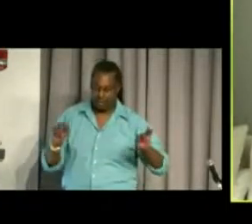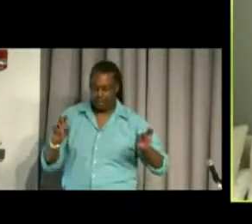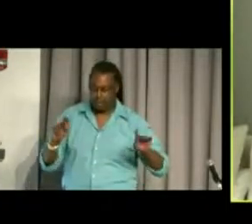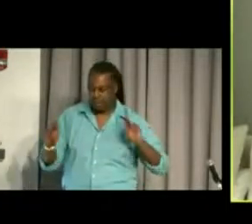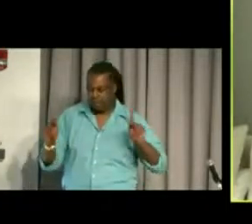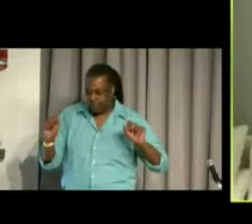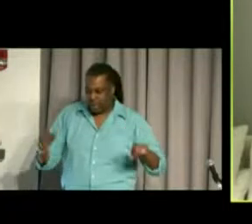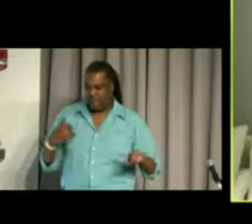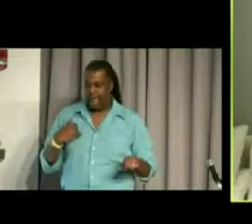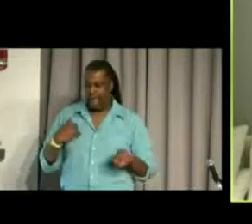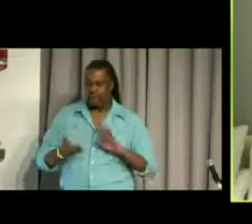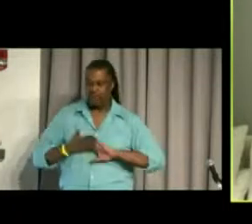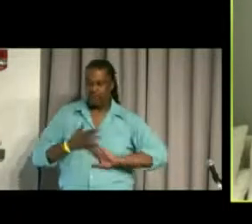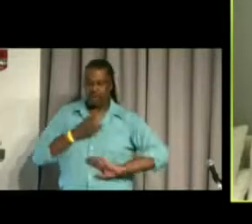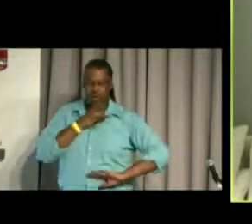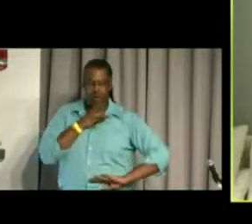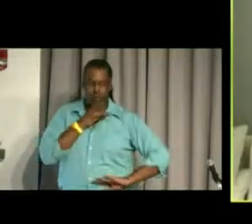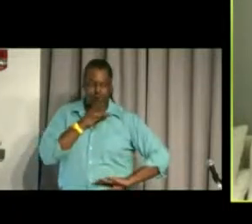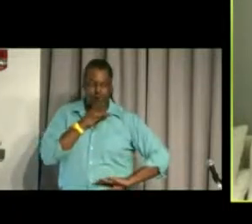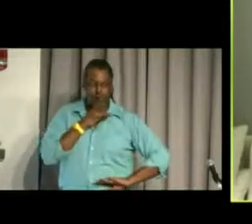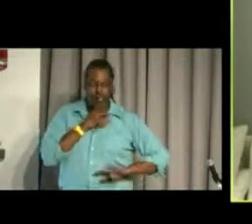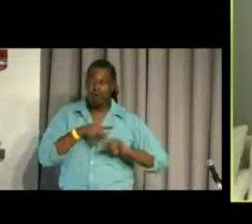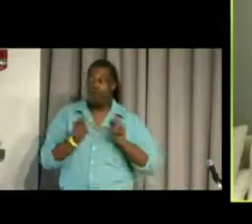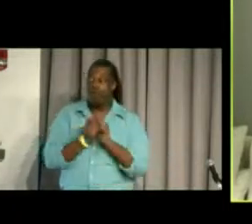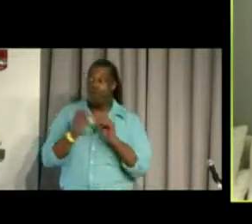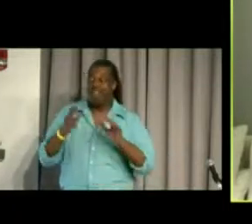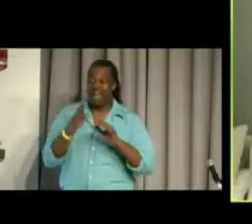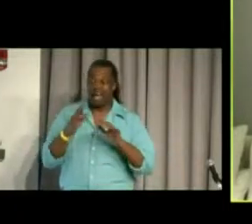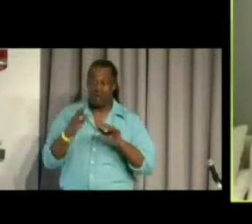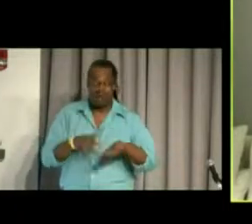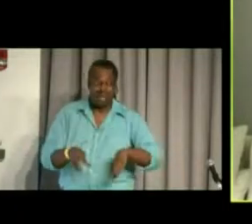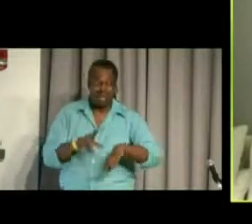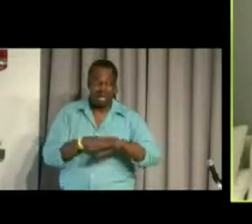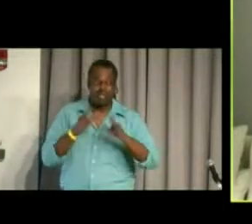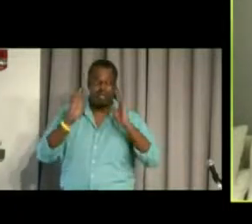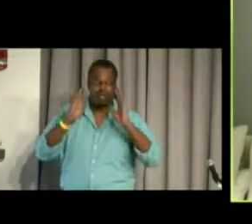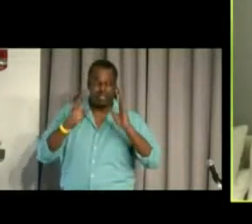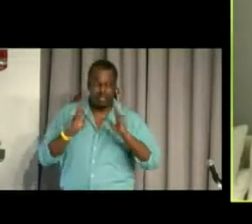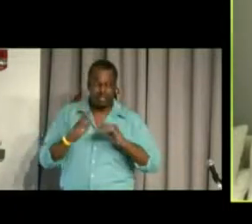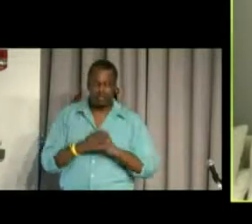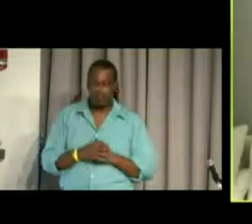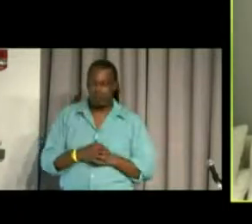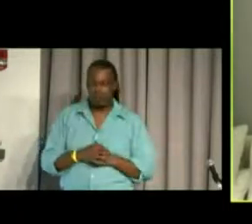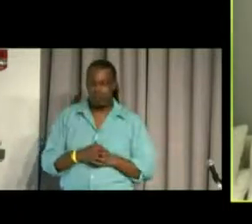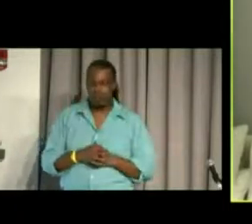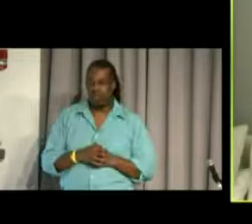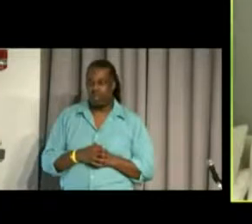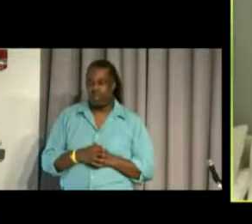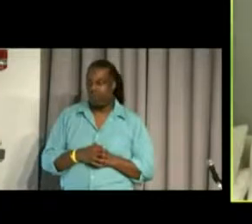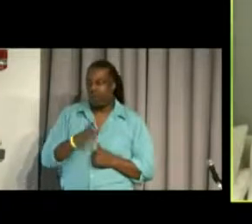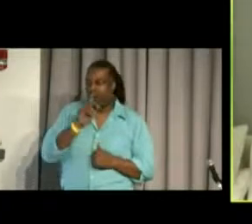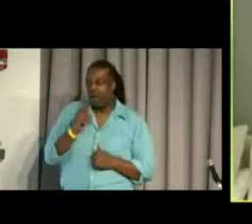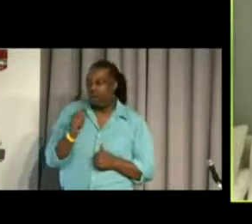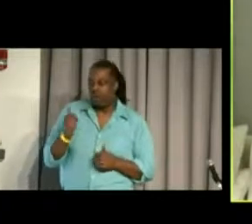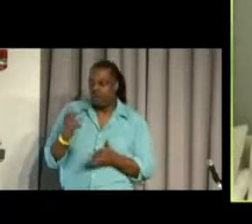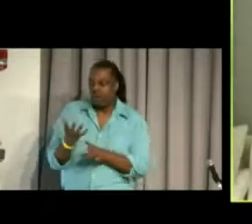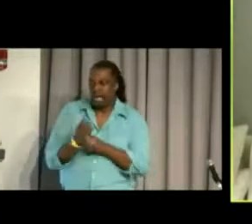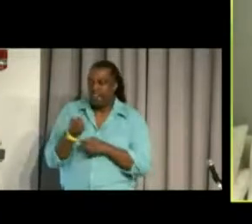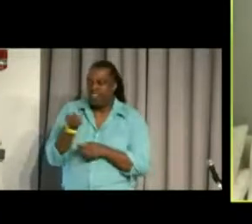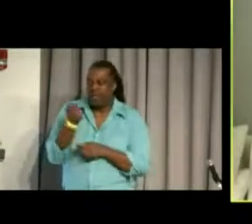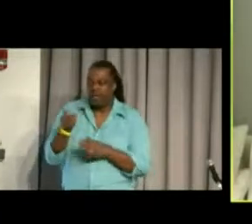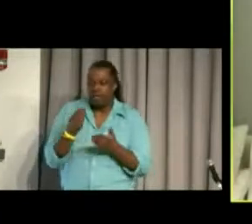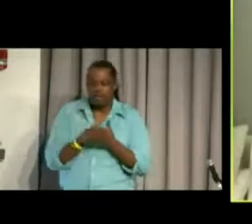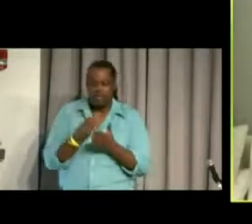running water. Without that national attention, we still wouldn't have got the little bit of money that they sent, which was